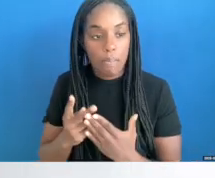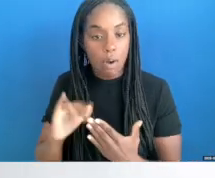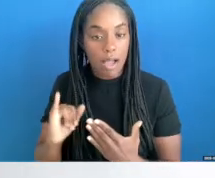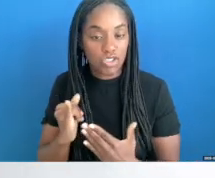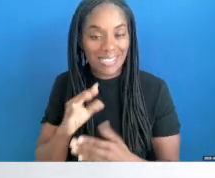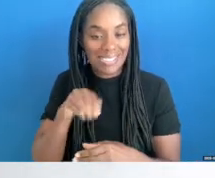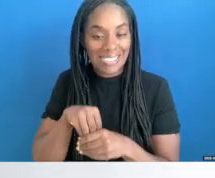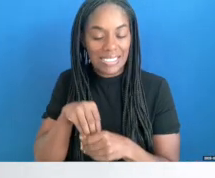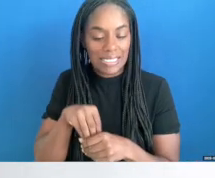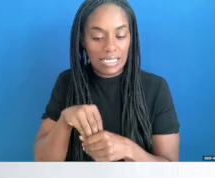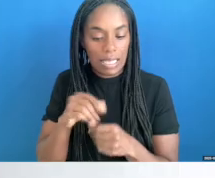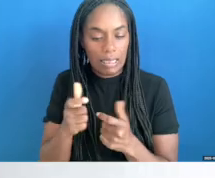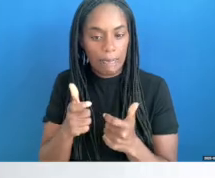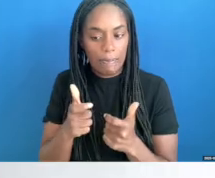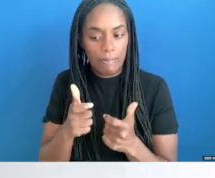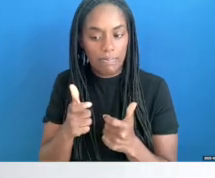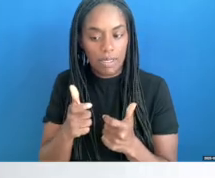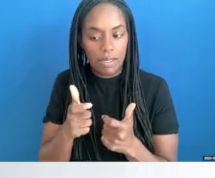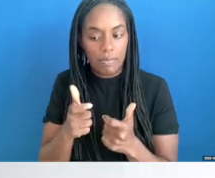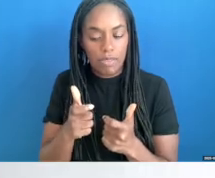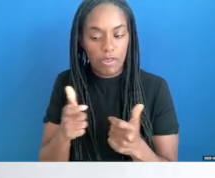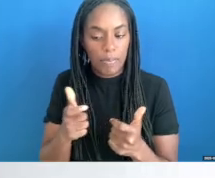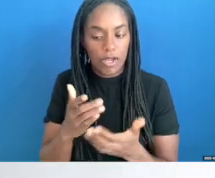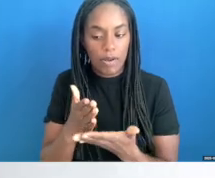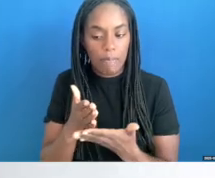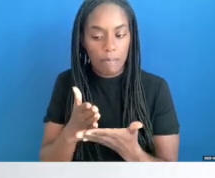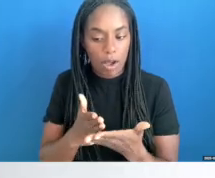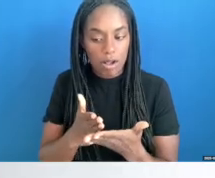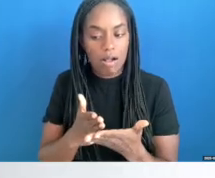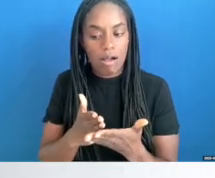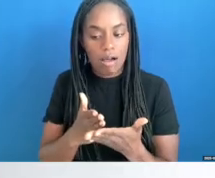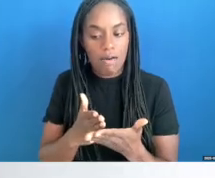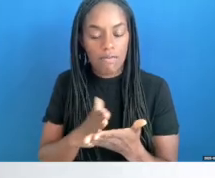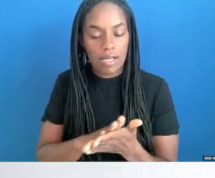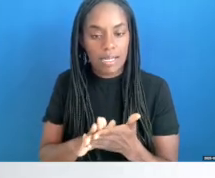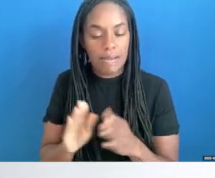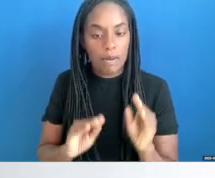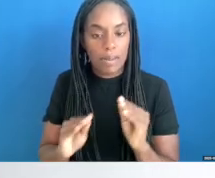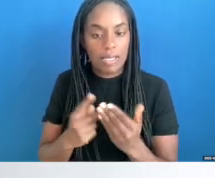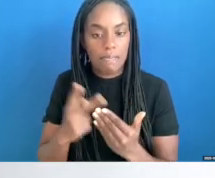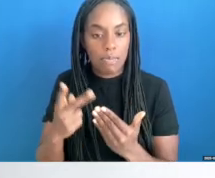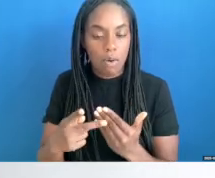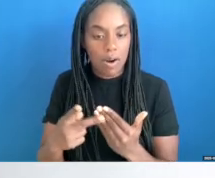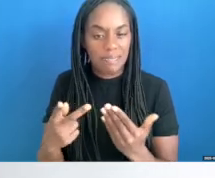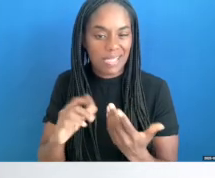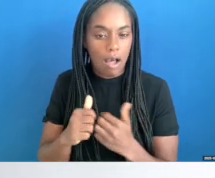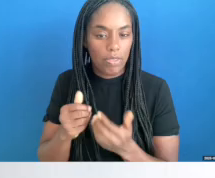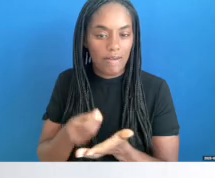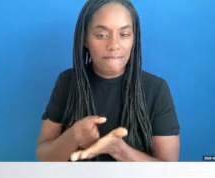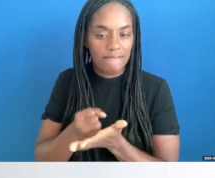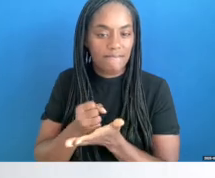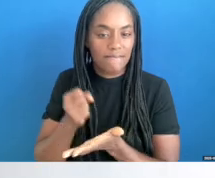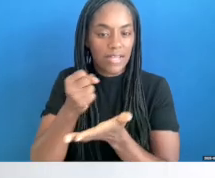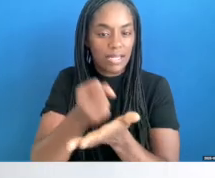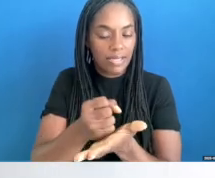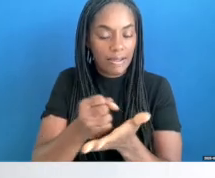the larger suite of clean mobility programs are funded. First, we wanted to recommend